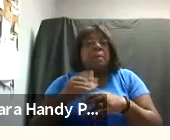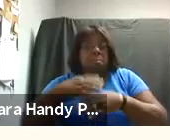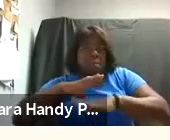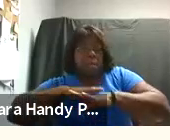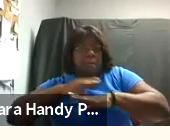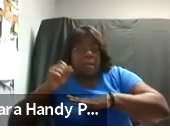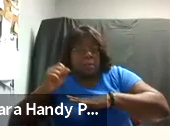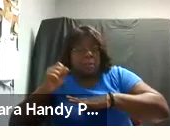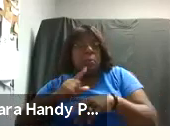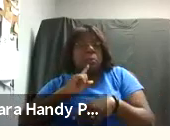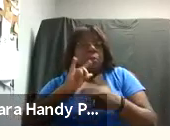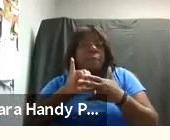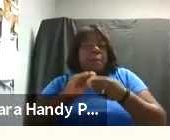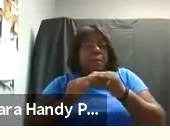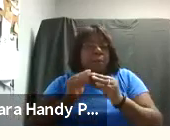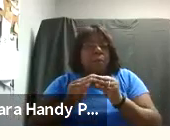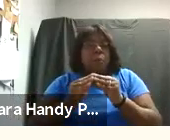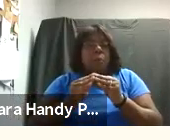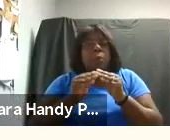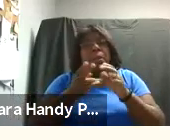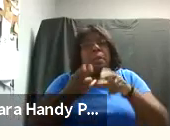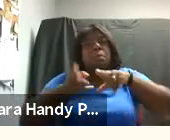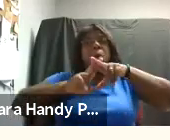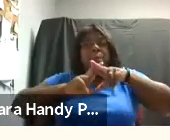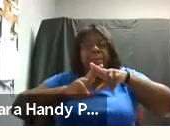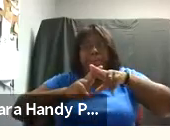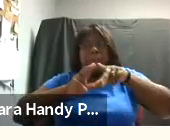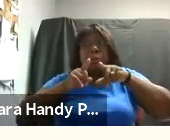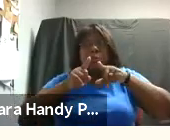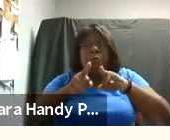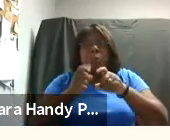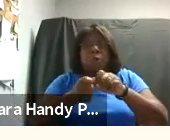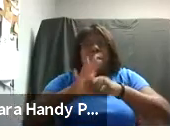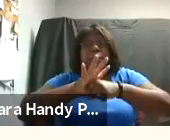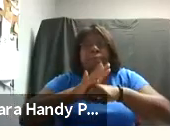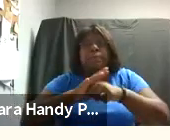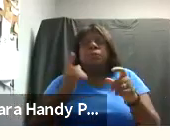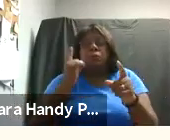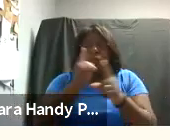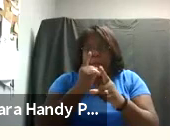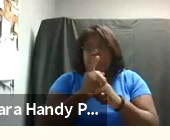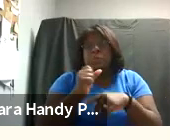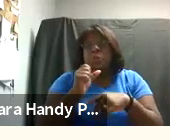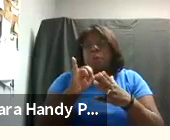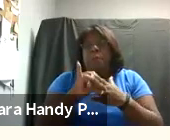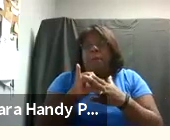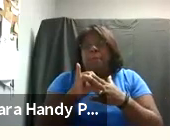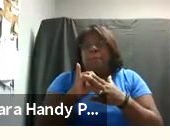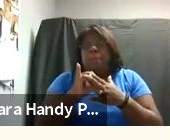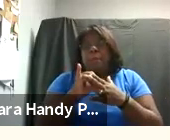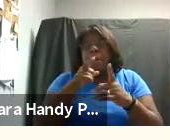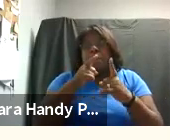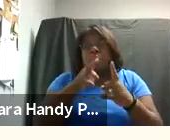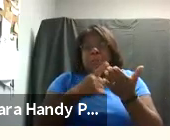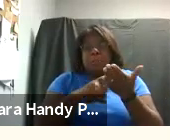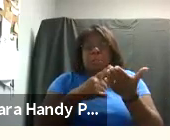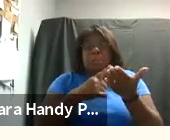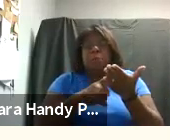So I imagine that number would only go up during COVID. Right, and so that can be a point of